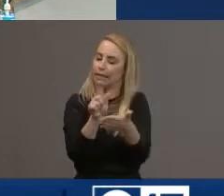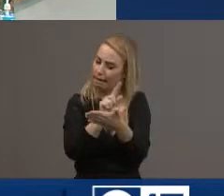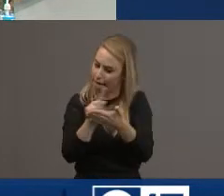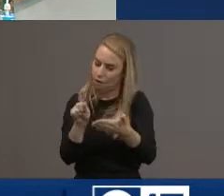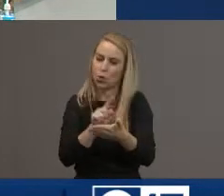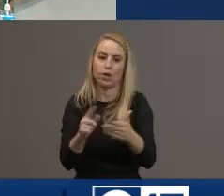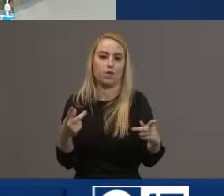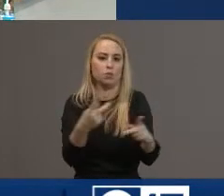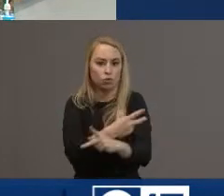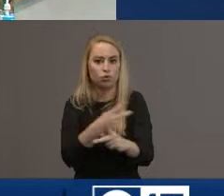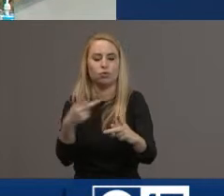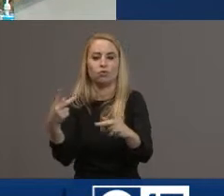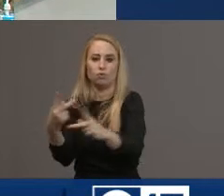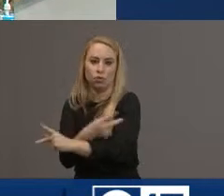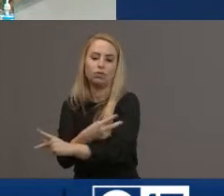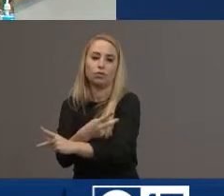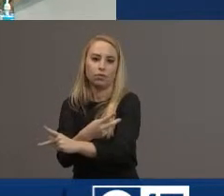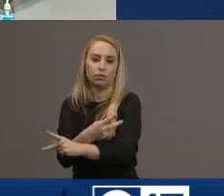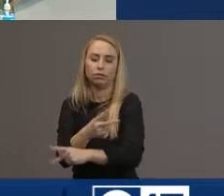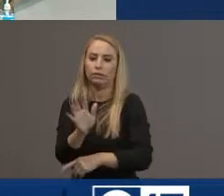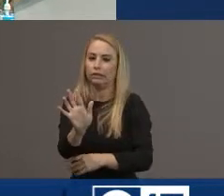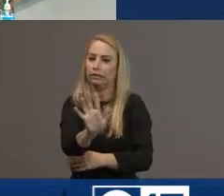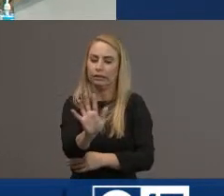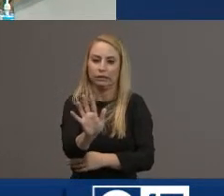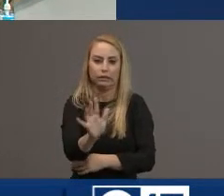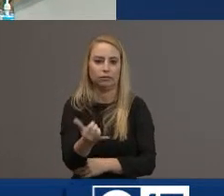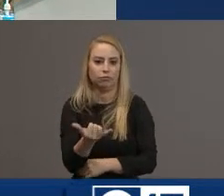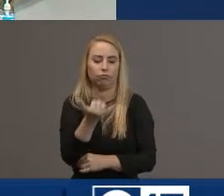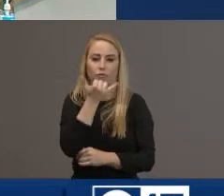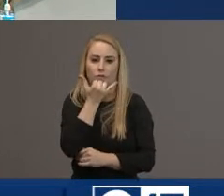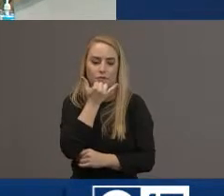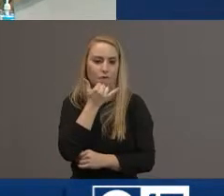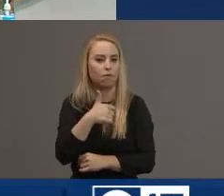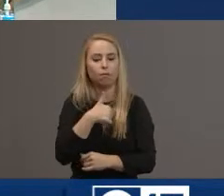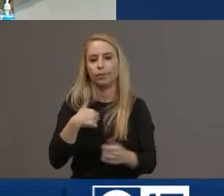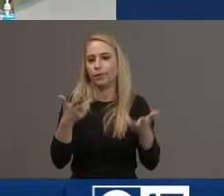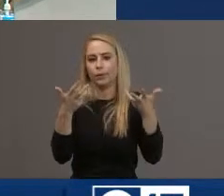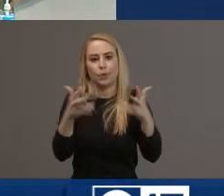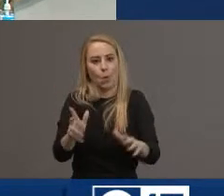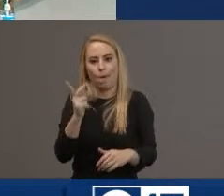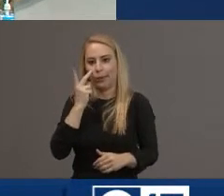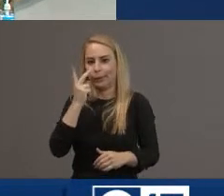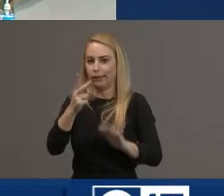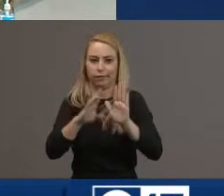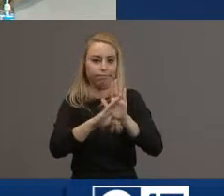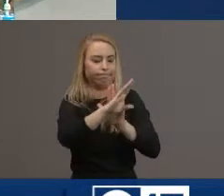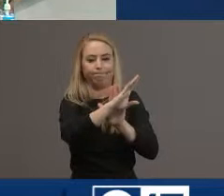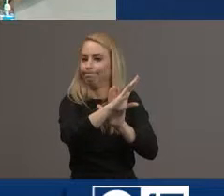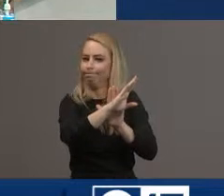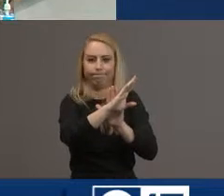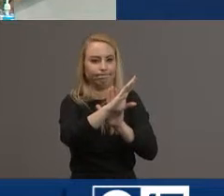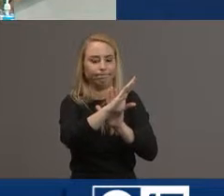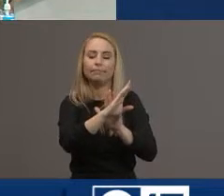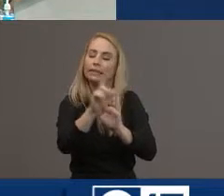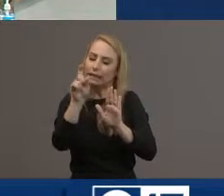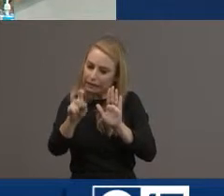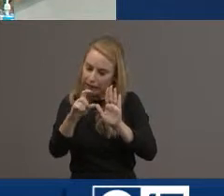the wrong direction. This is not the trend we want, and we need to reverse this